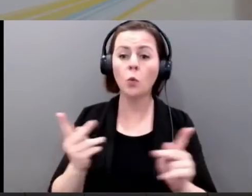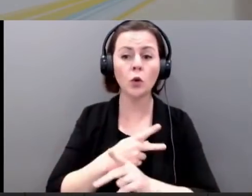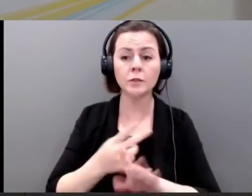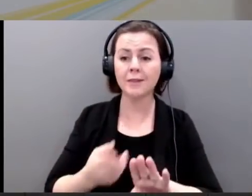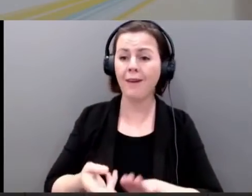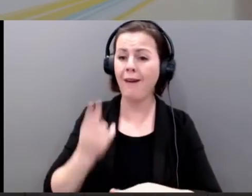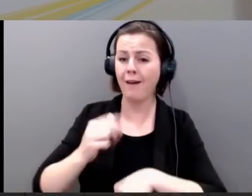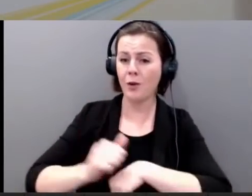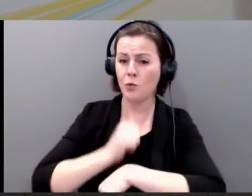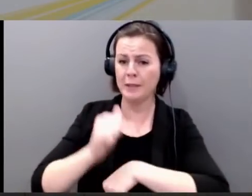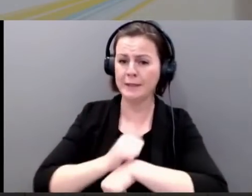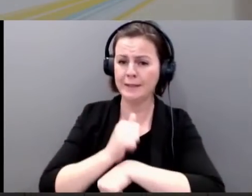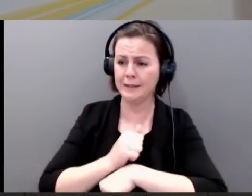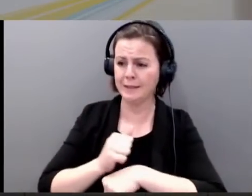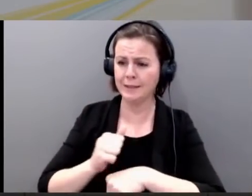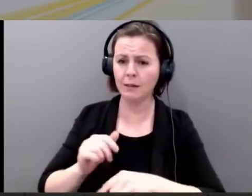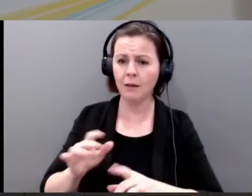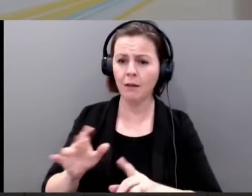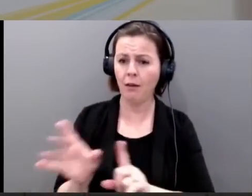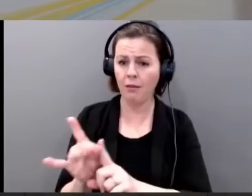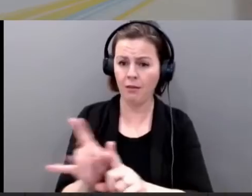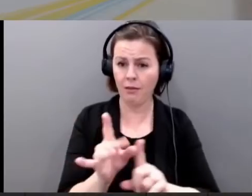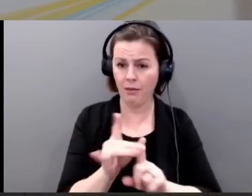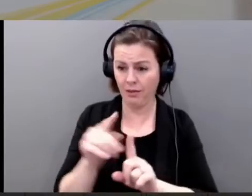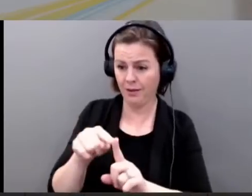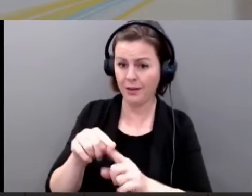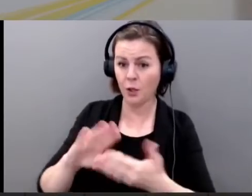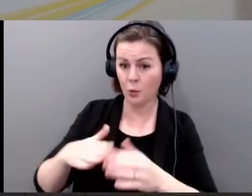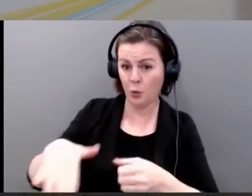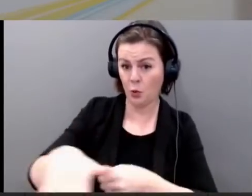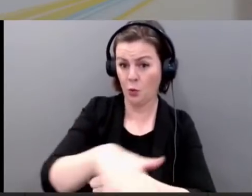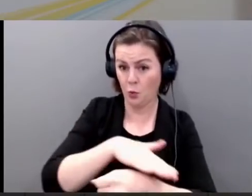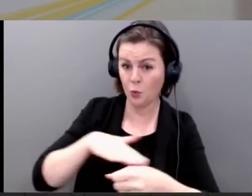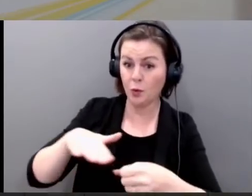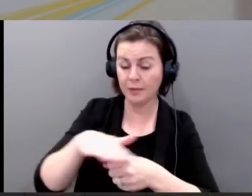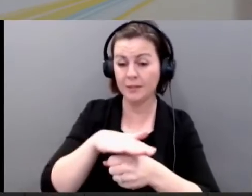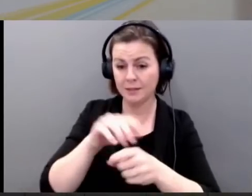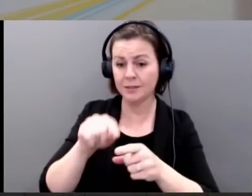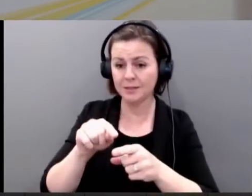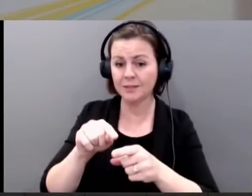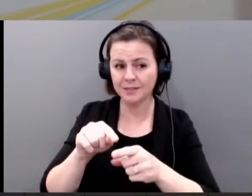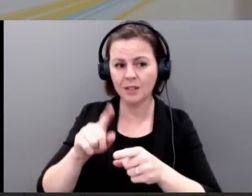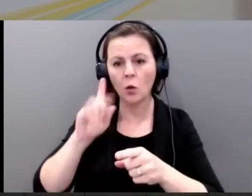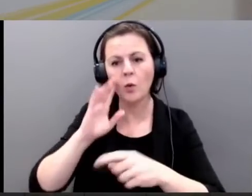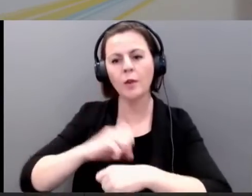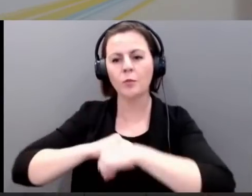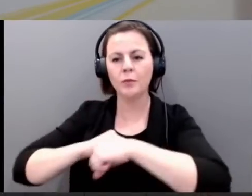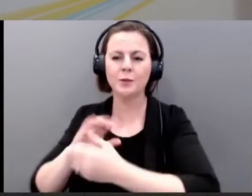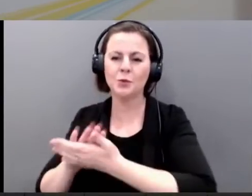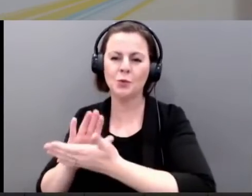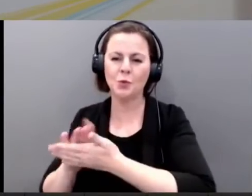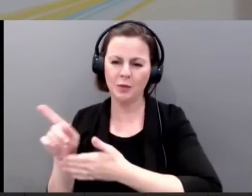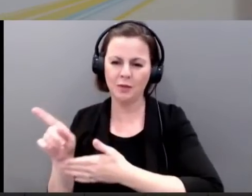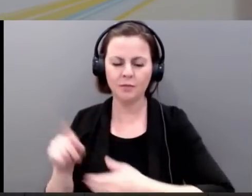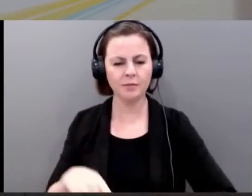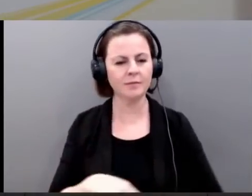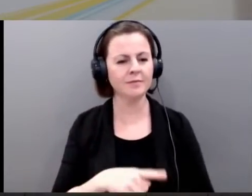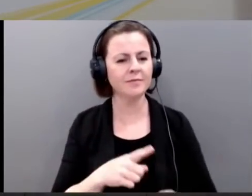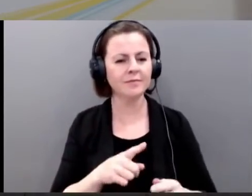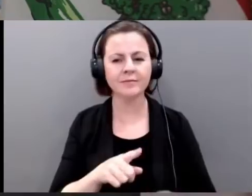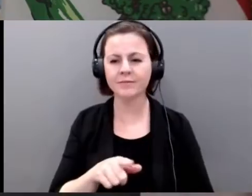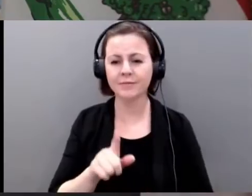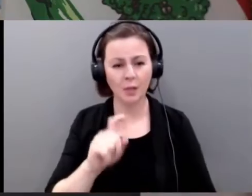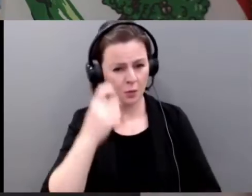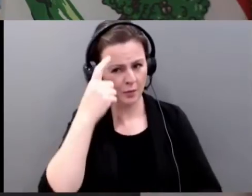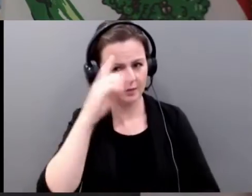the community, that will limit the community transmission, which will actually also protect the schools. Yeah, and I would just add to that, Travis,